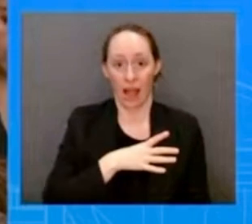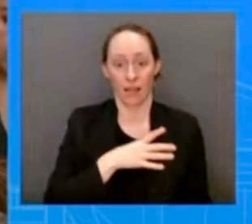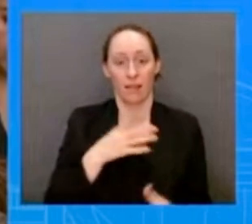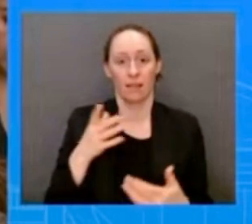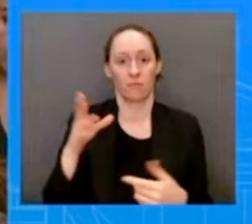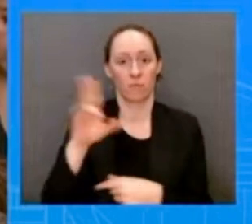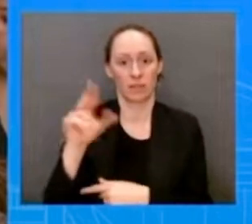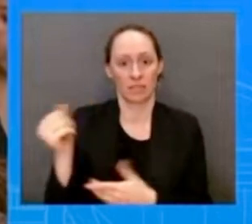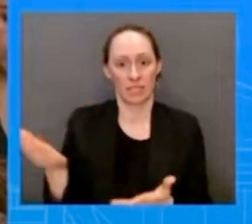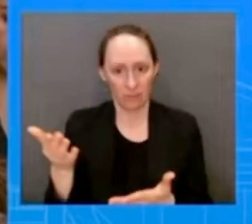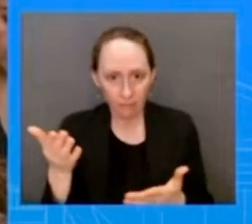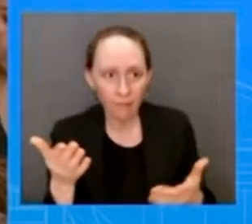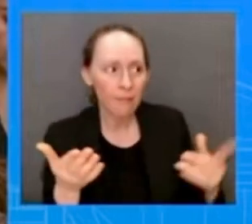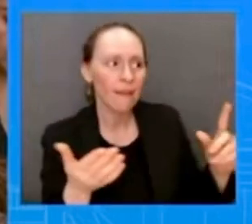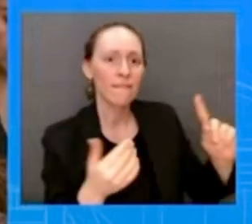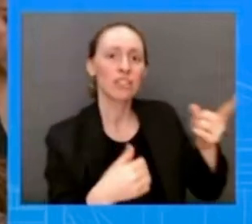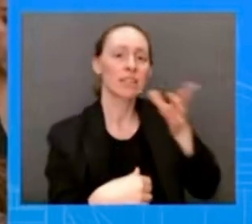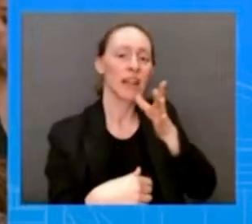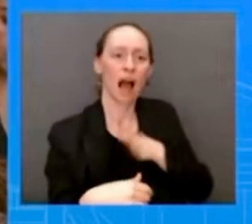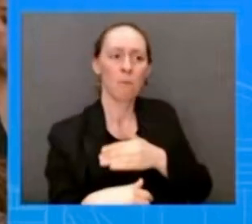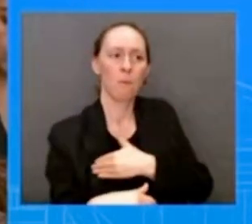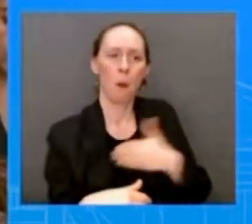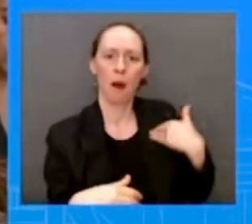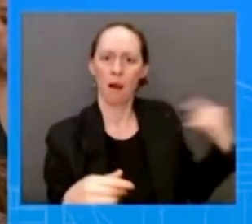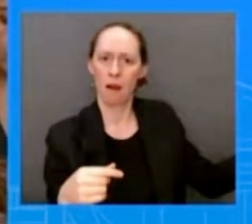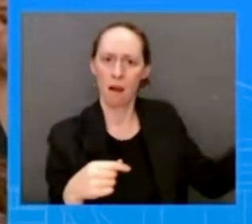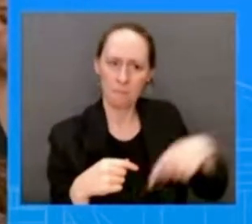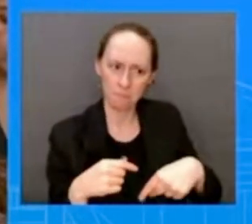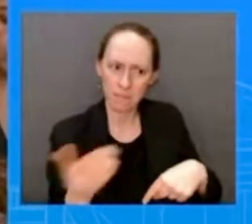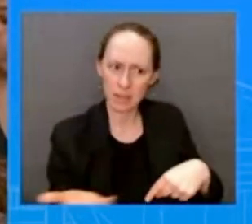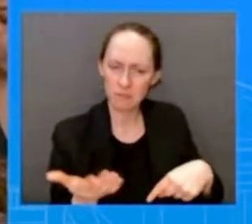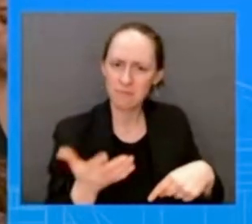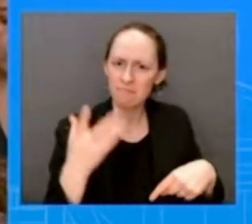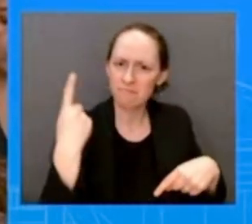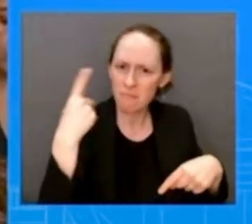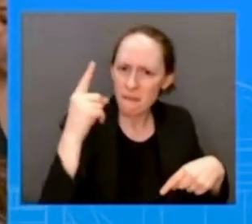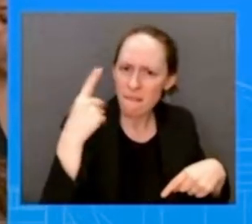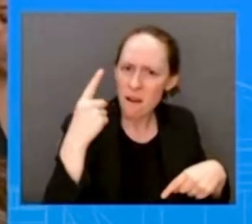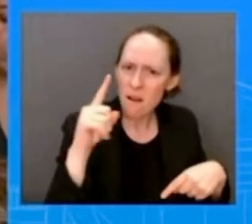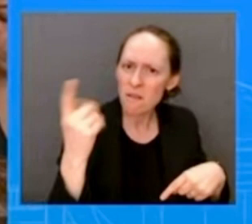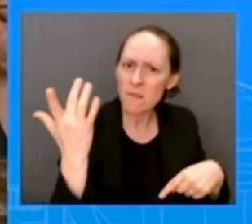give some details about the meeting, how it happened?